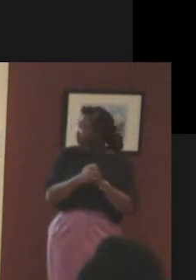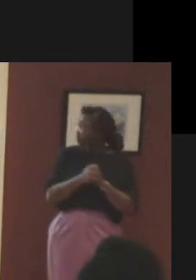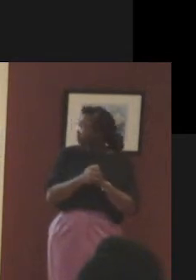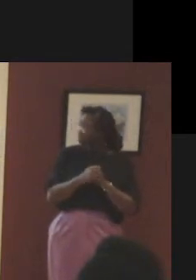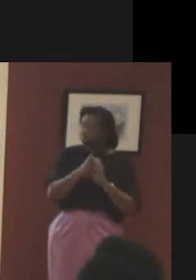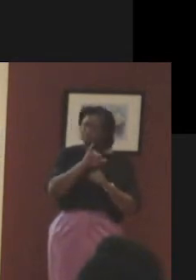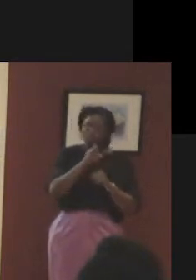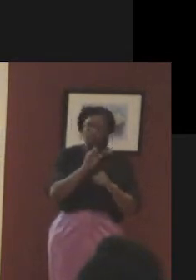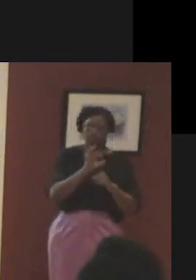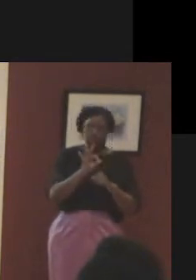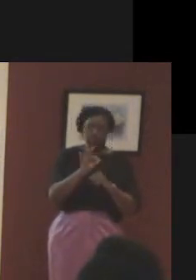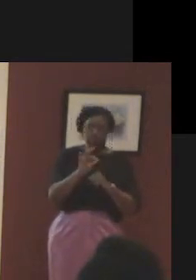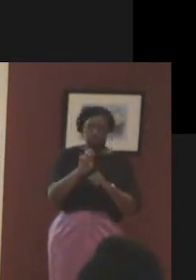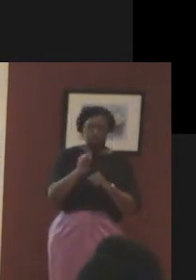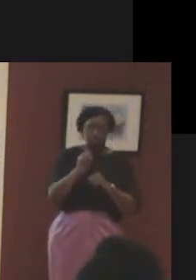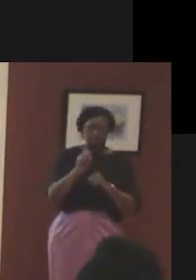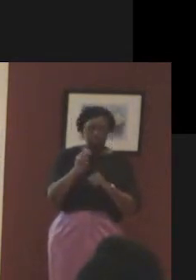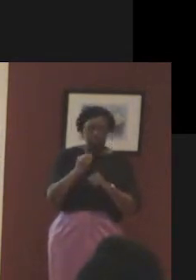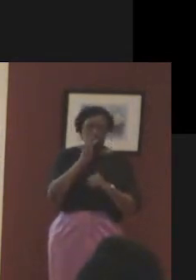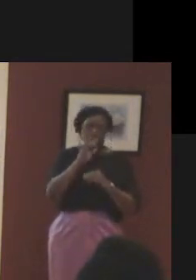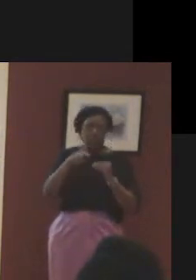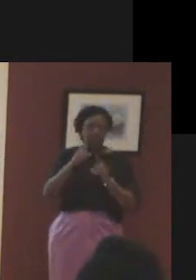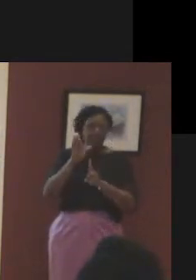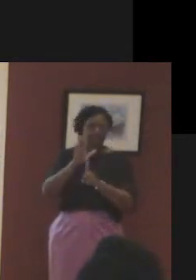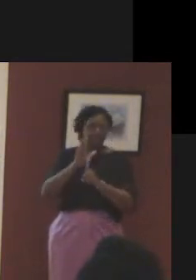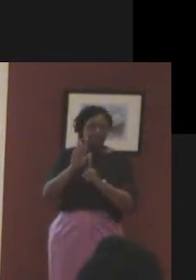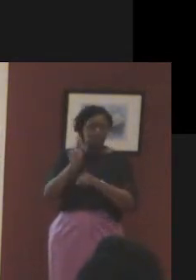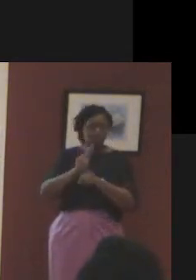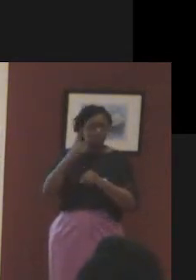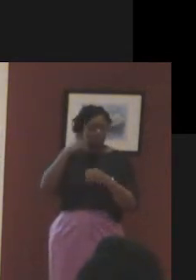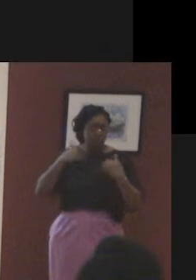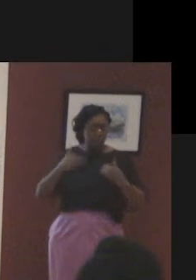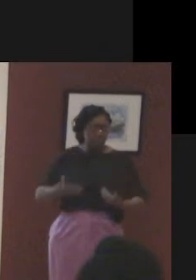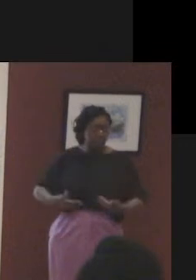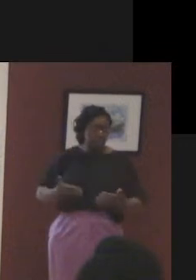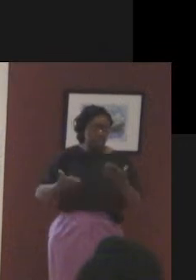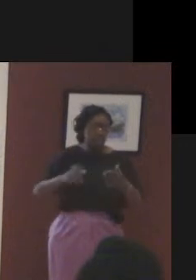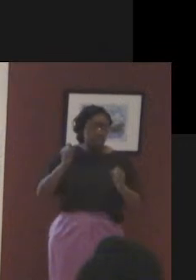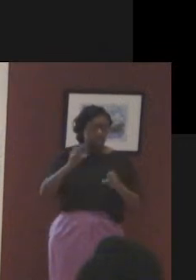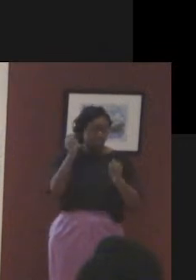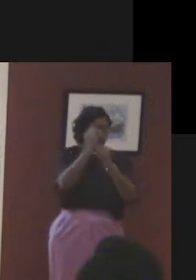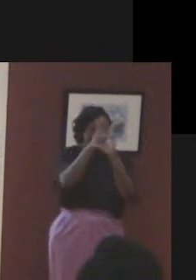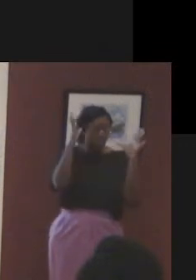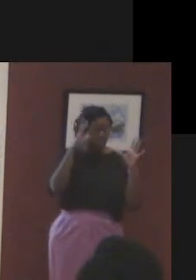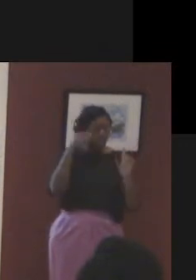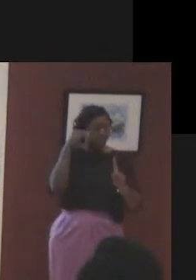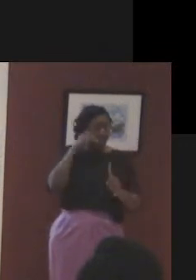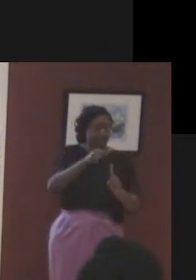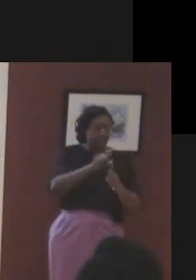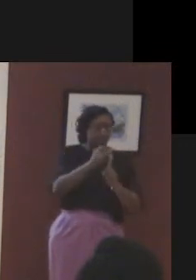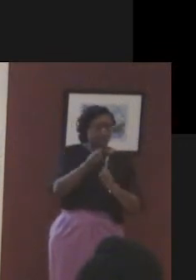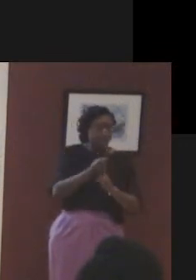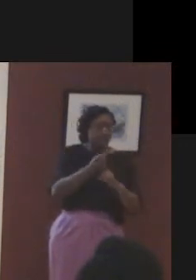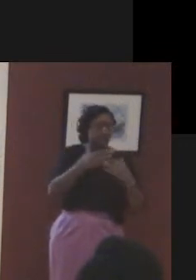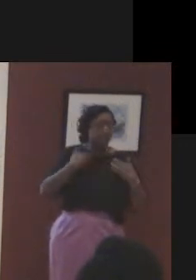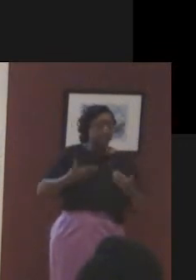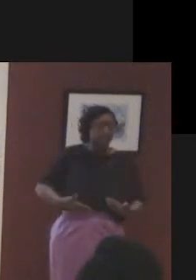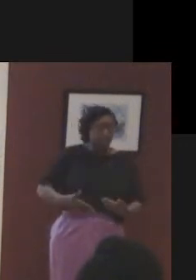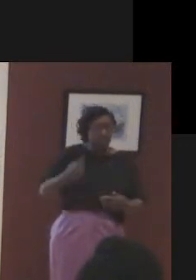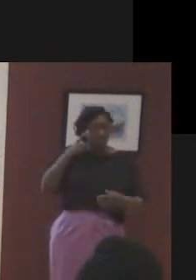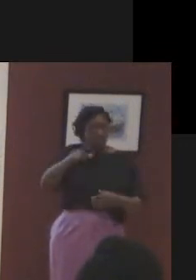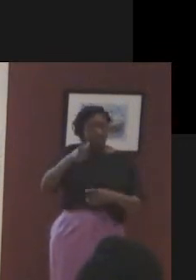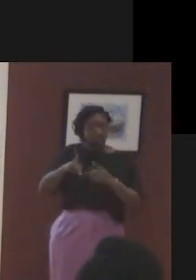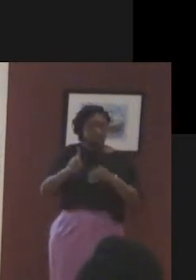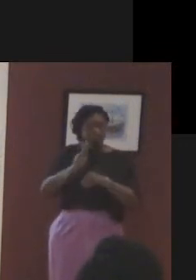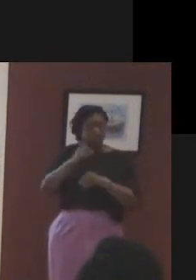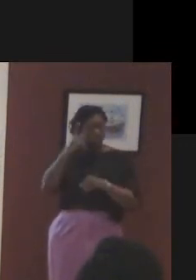Jefferson Pender has spoken of his own use of the body, and we might imagine, in this case, the bodies of others that he uses in performance,